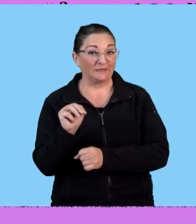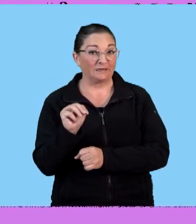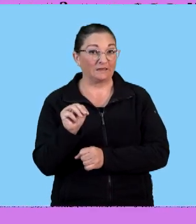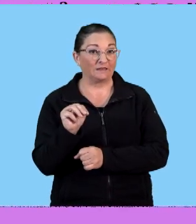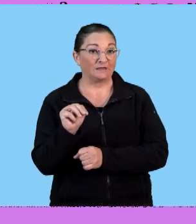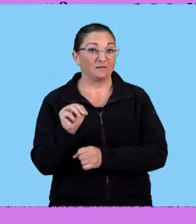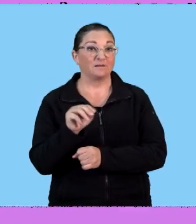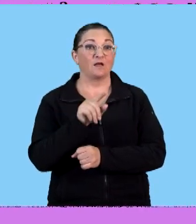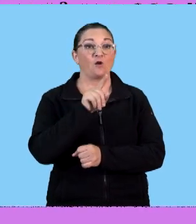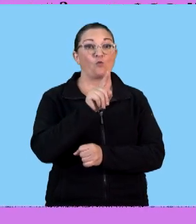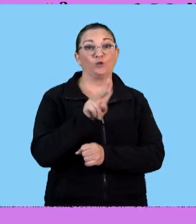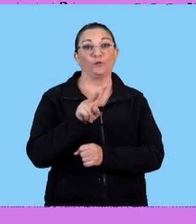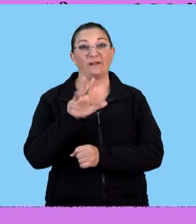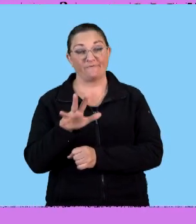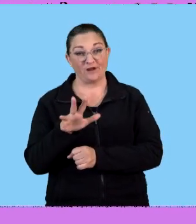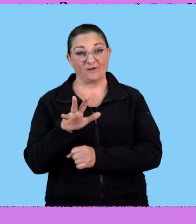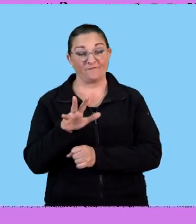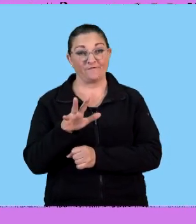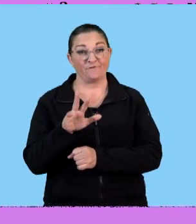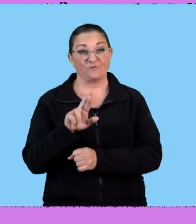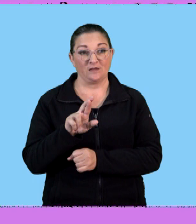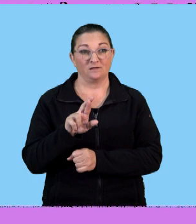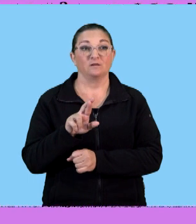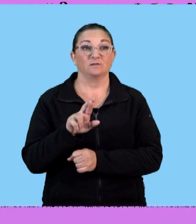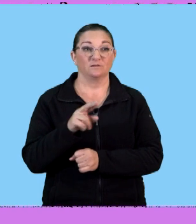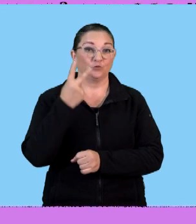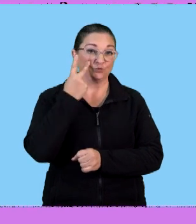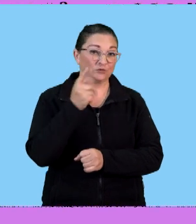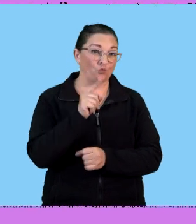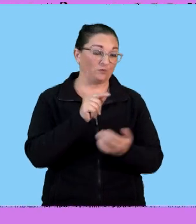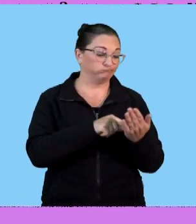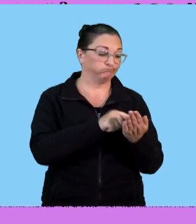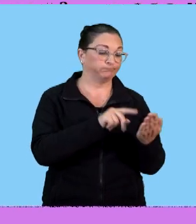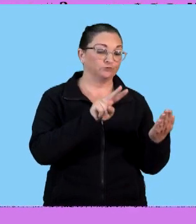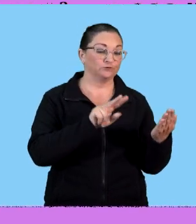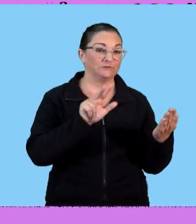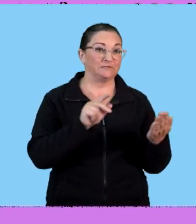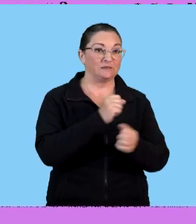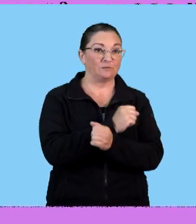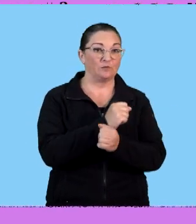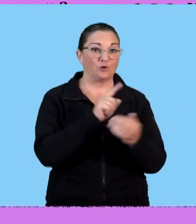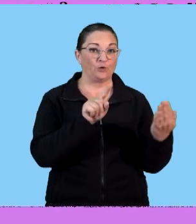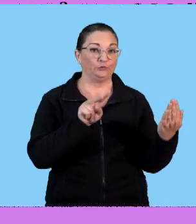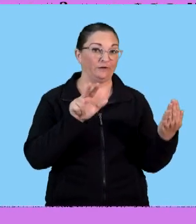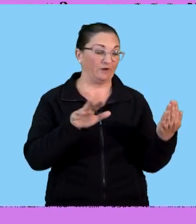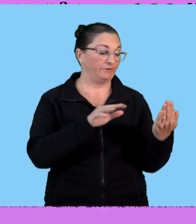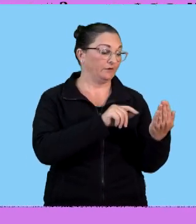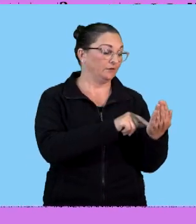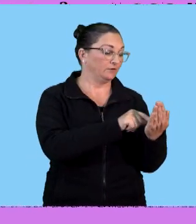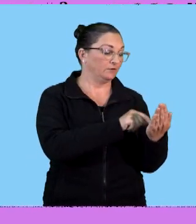the 125 Rand per meter. So let's see what we'll get. 28 multiplied by